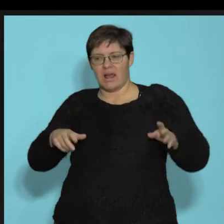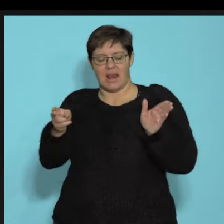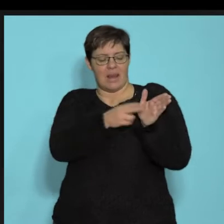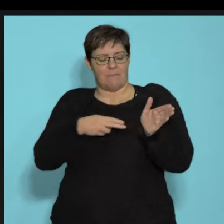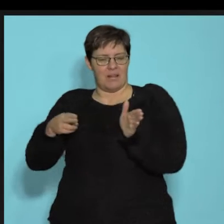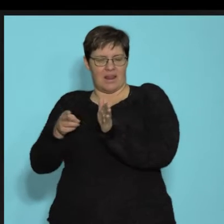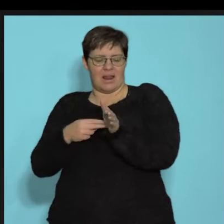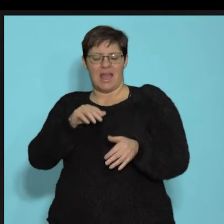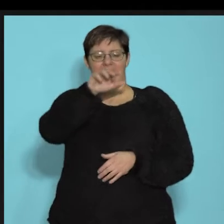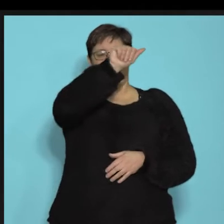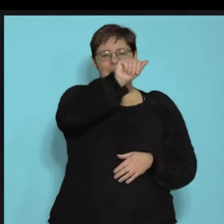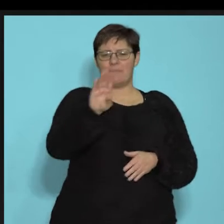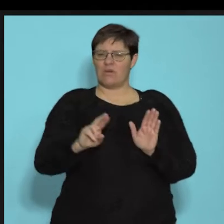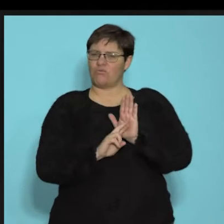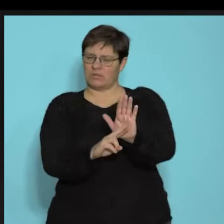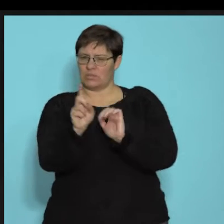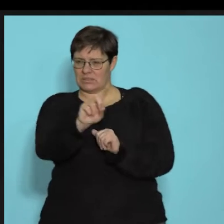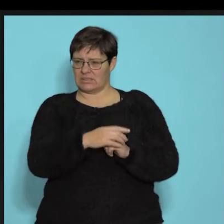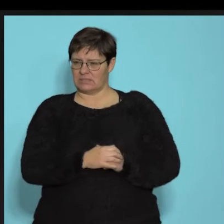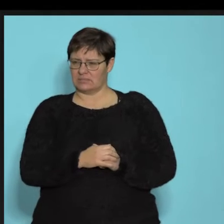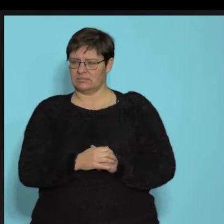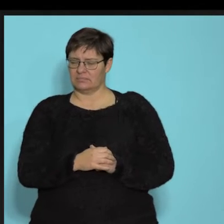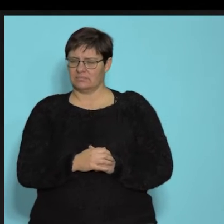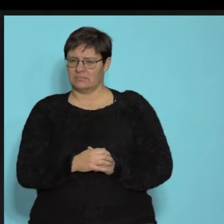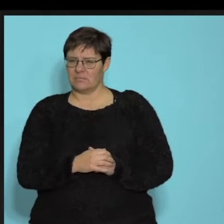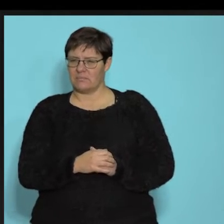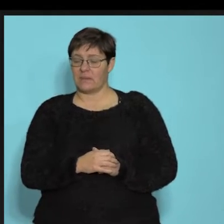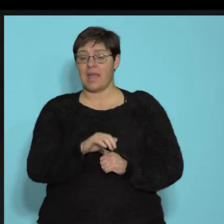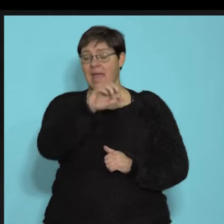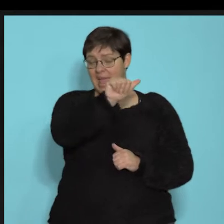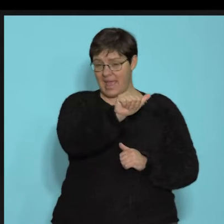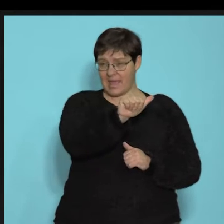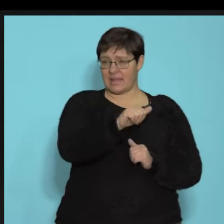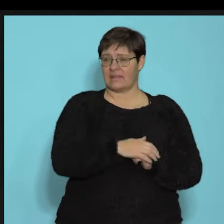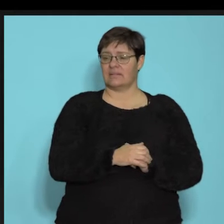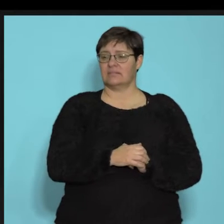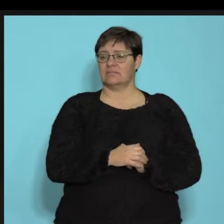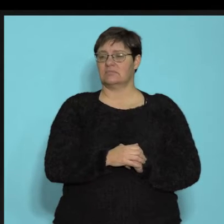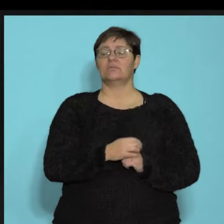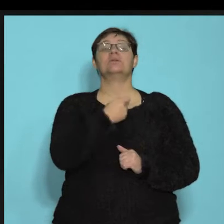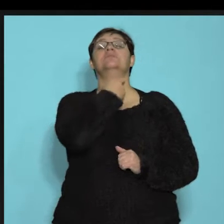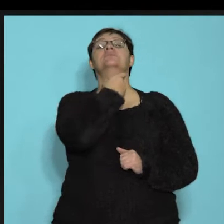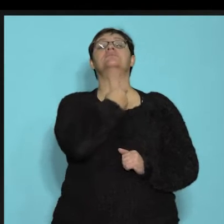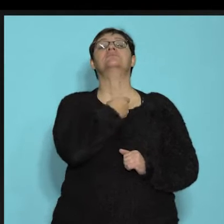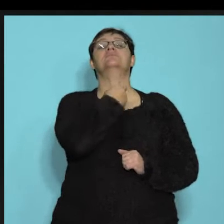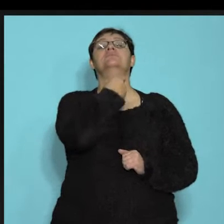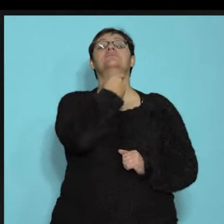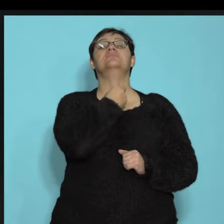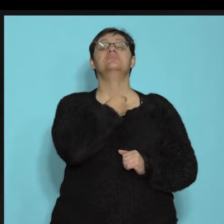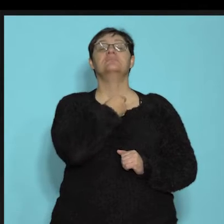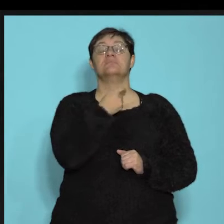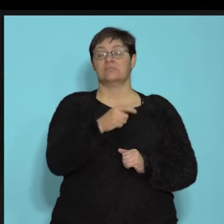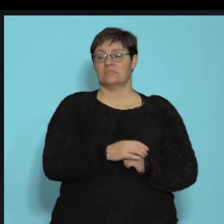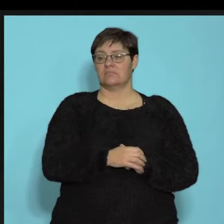the labels A and B represent? Okay, so now remember, A, what was it? That's my